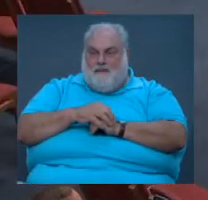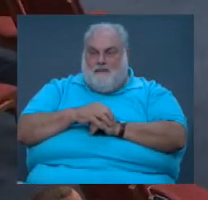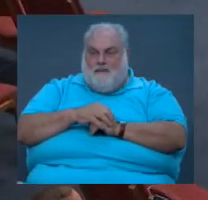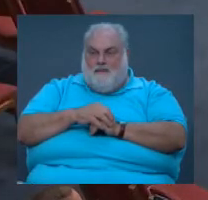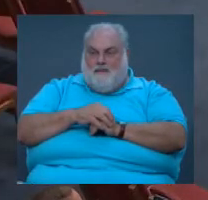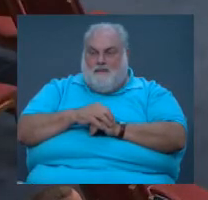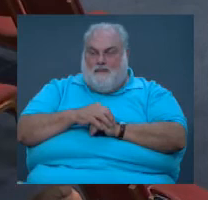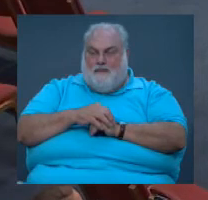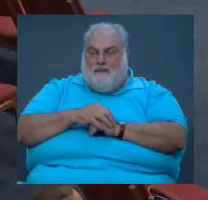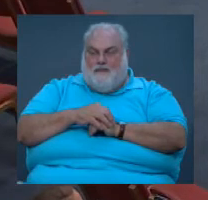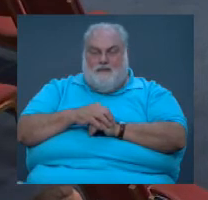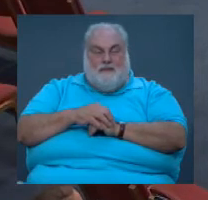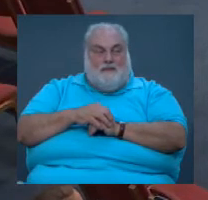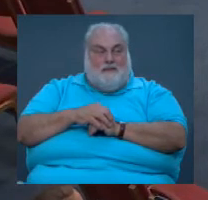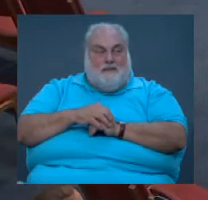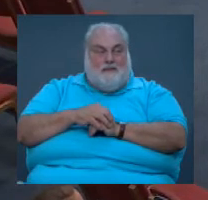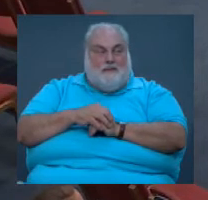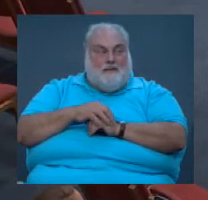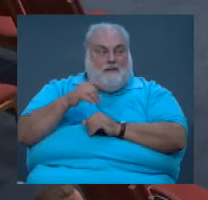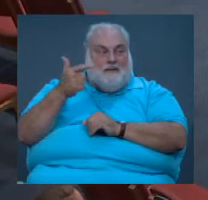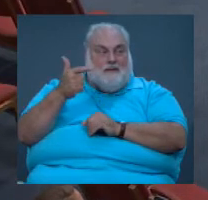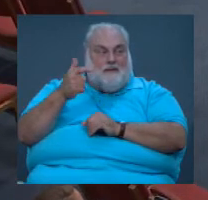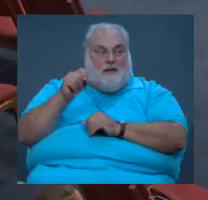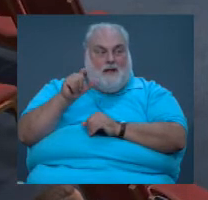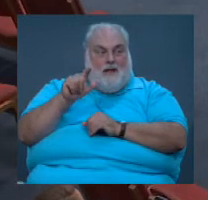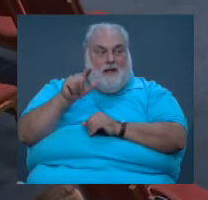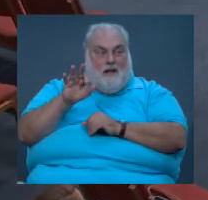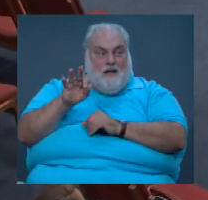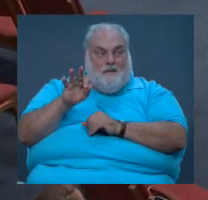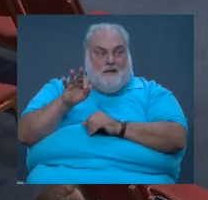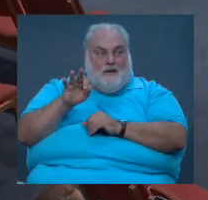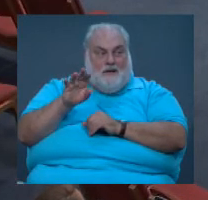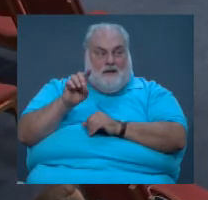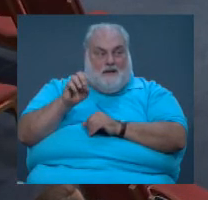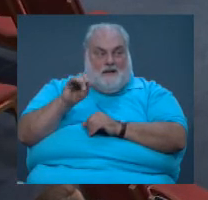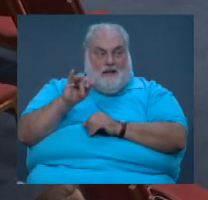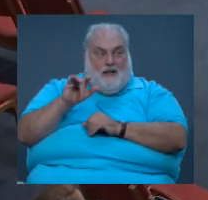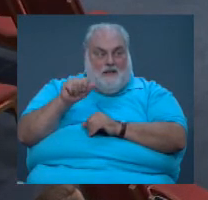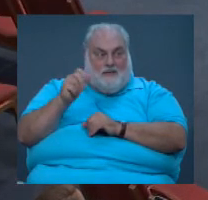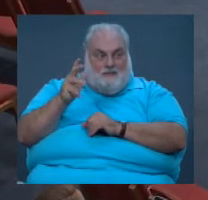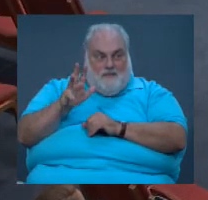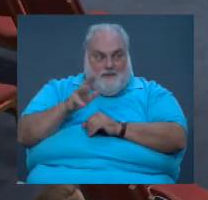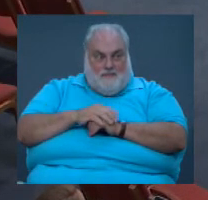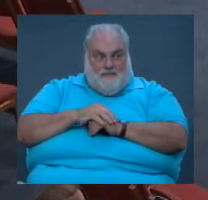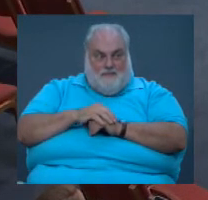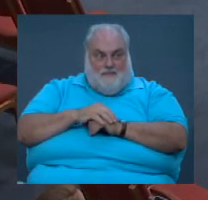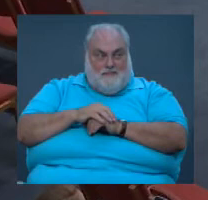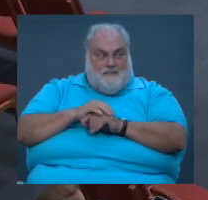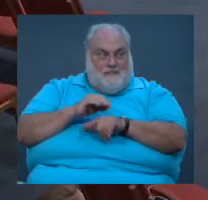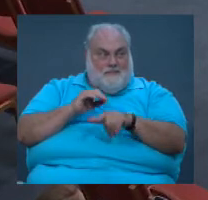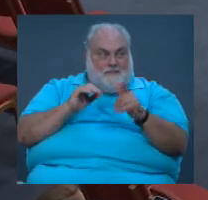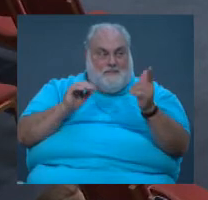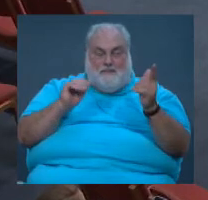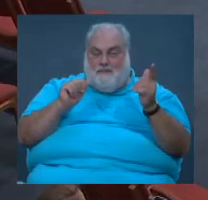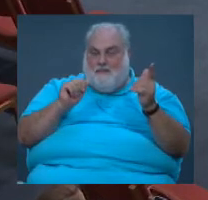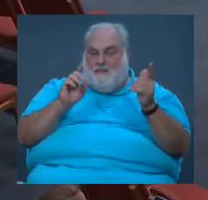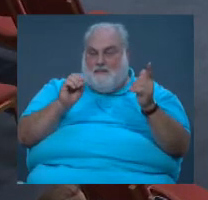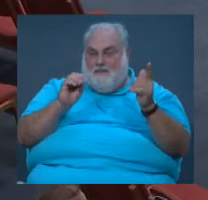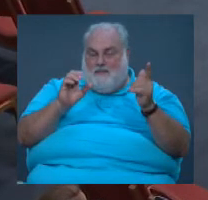people. And you wanted the golf details and the fitness about that. Yes, Director Adcock.